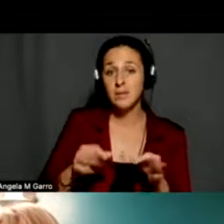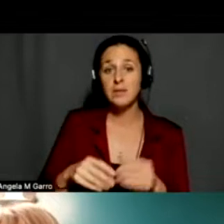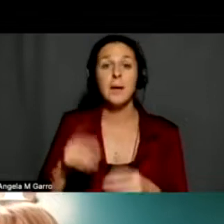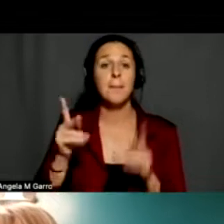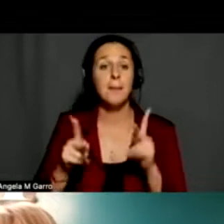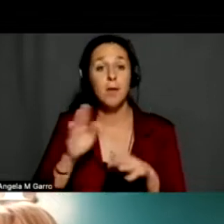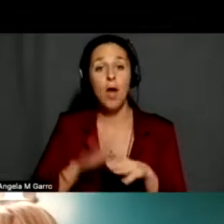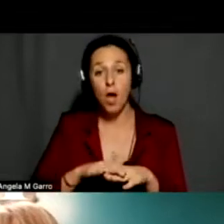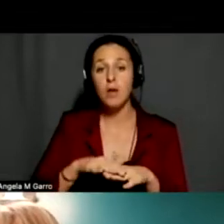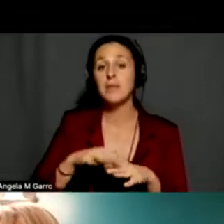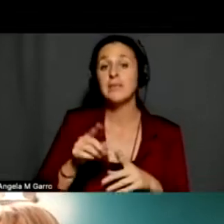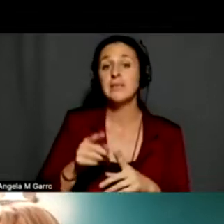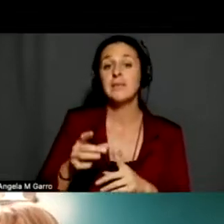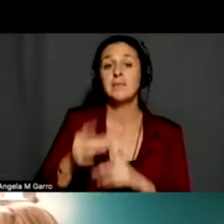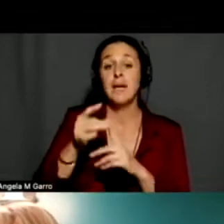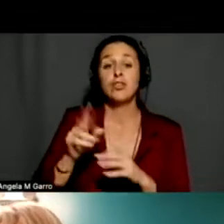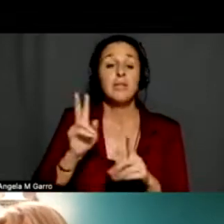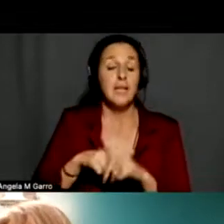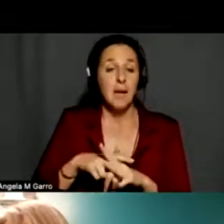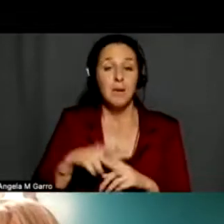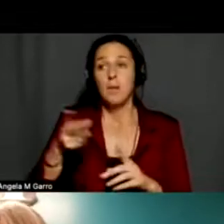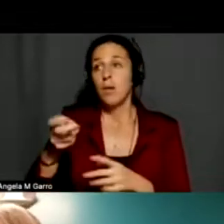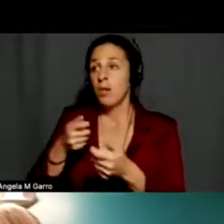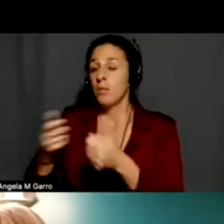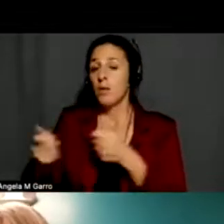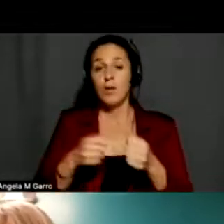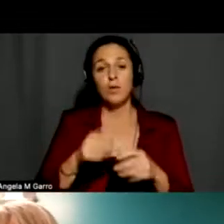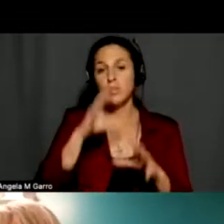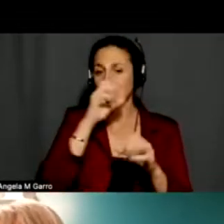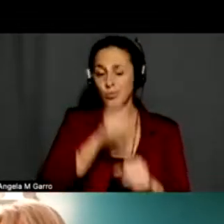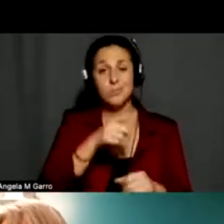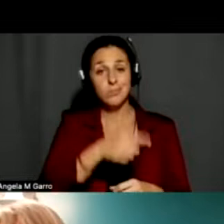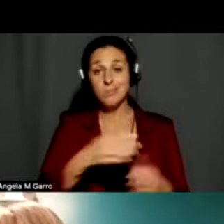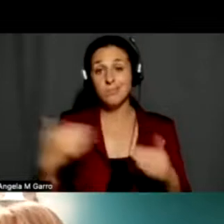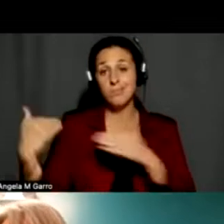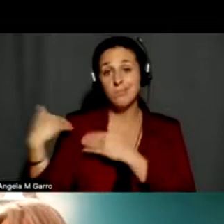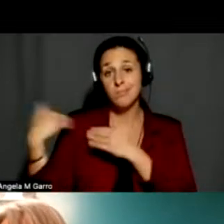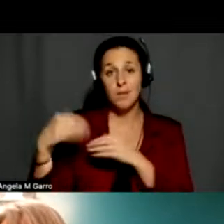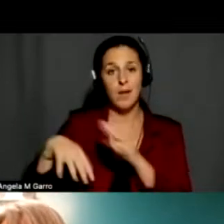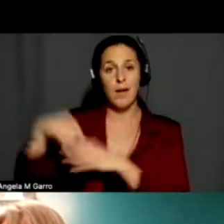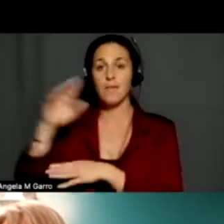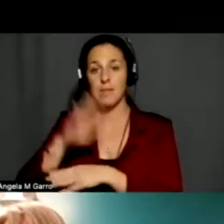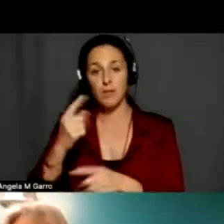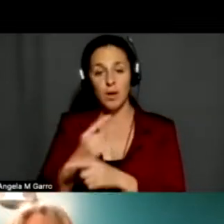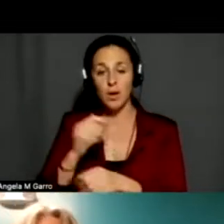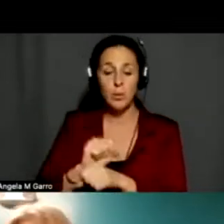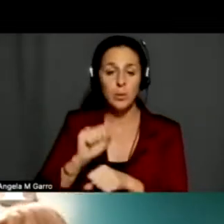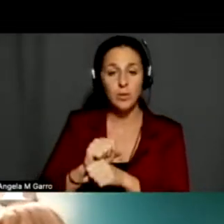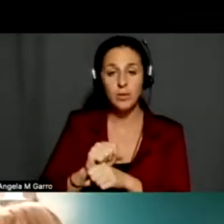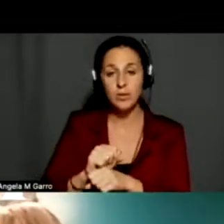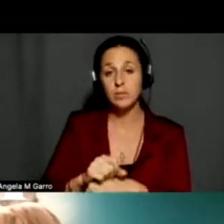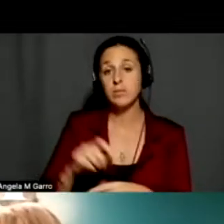are pulled to assume responsibilities outside of their regular work. There's BUZZ, that are language and literacy